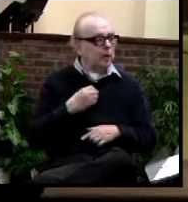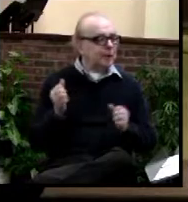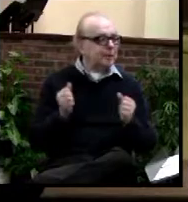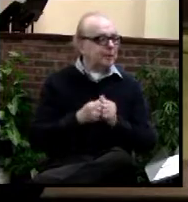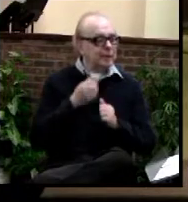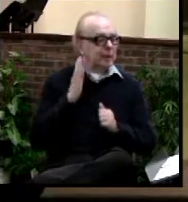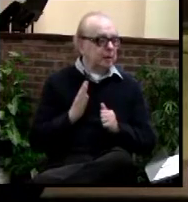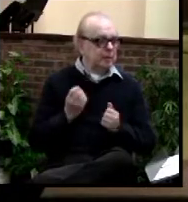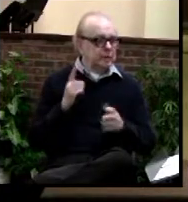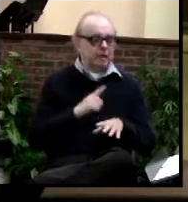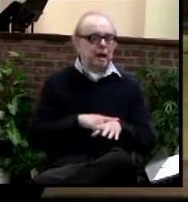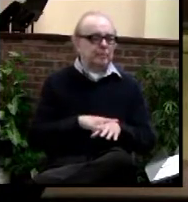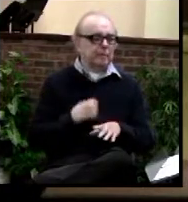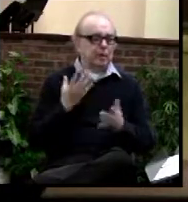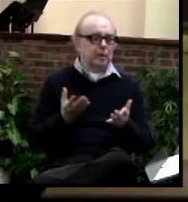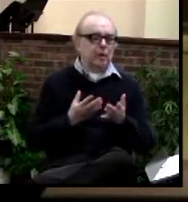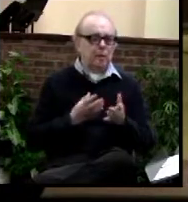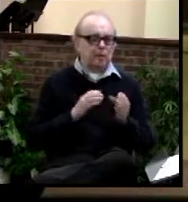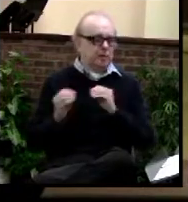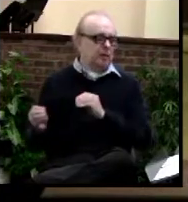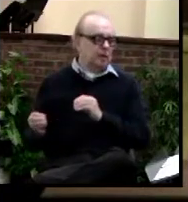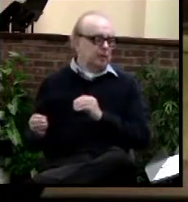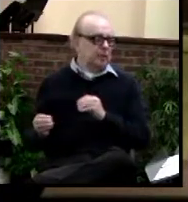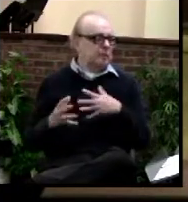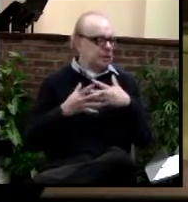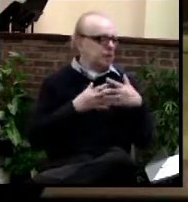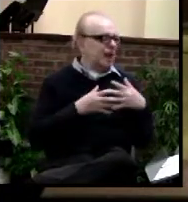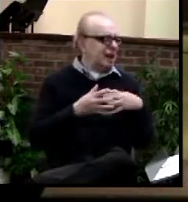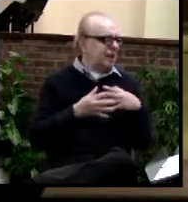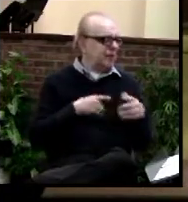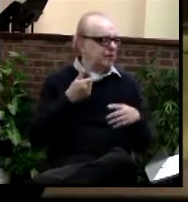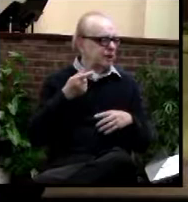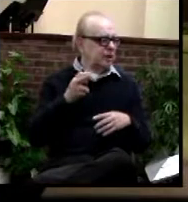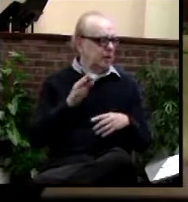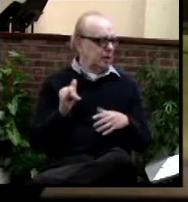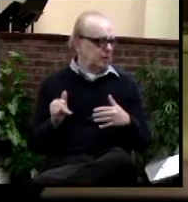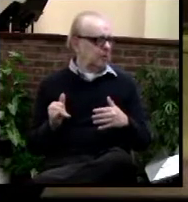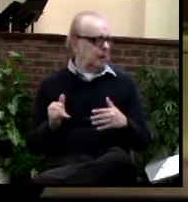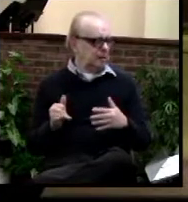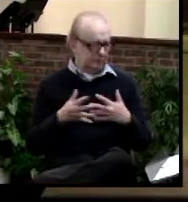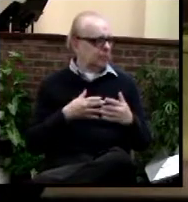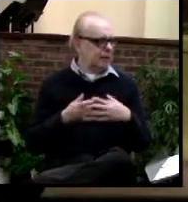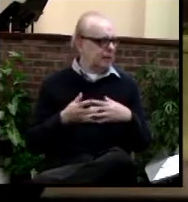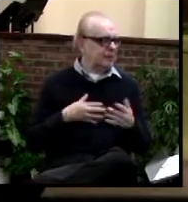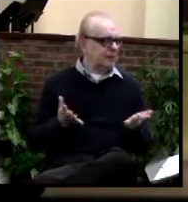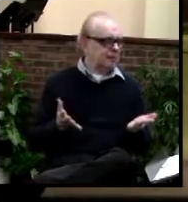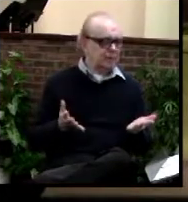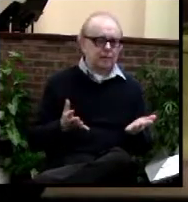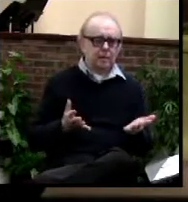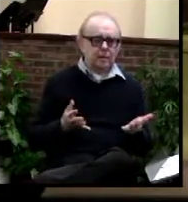But there's a lot of times that we want to put things in gray. And again, this is kind of a play